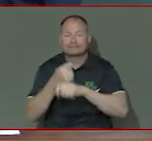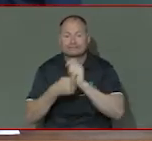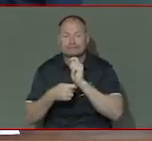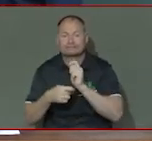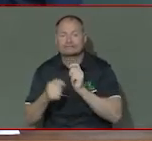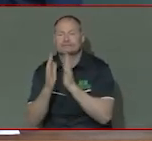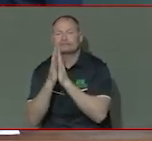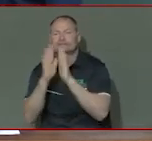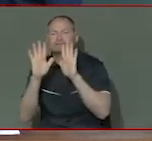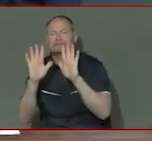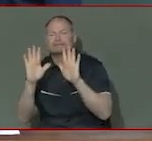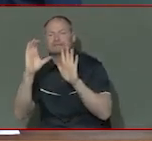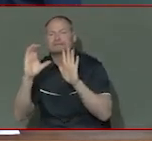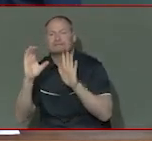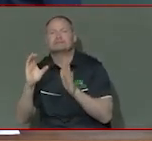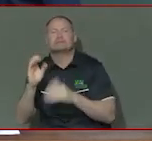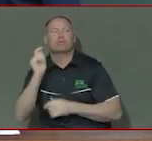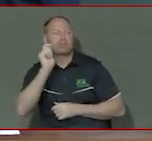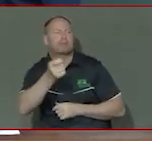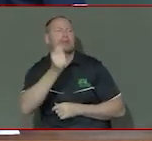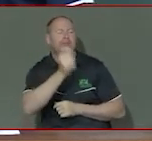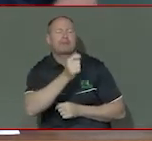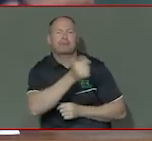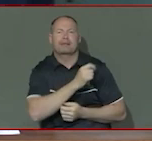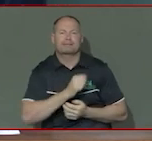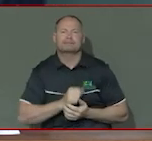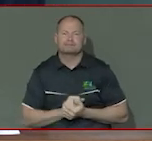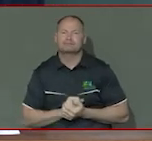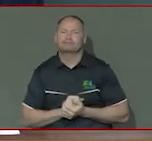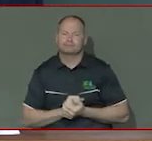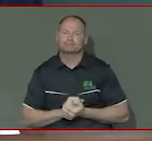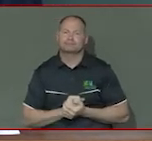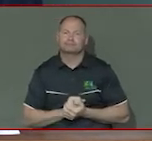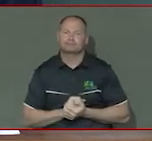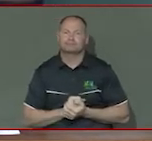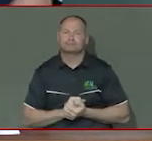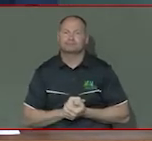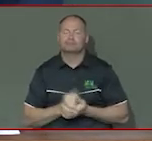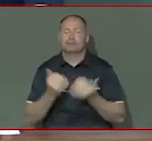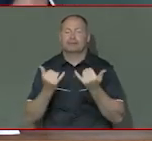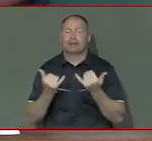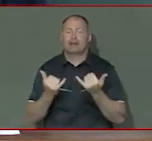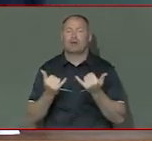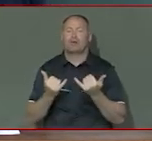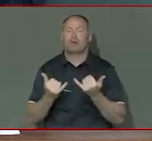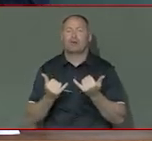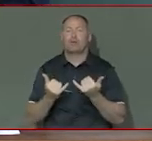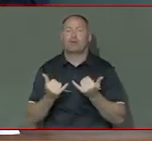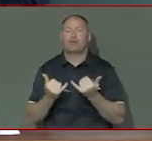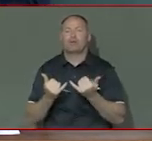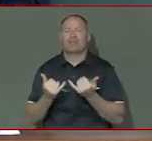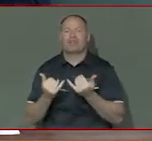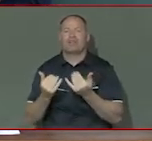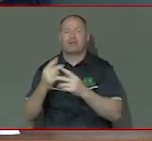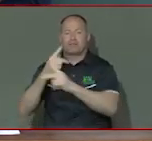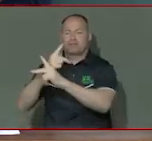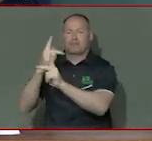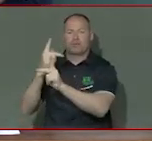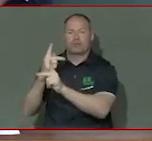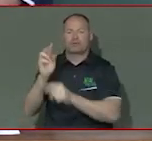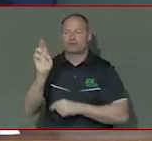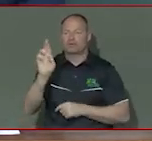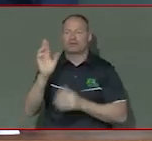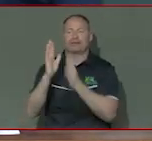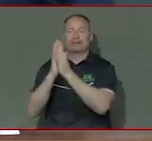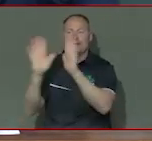cents expenses. So if a thing costs 10 rand, you will have 1 rand expenses.